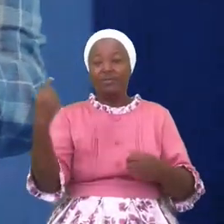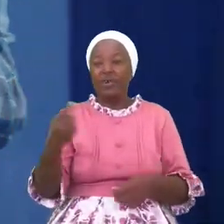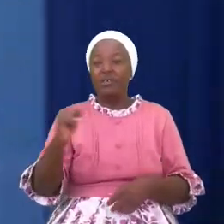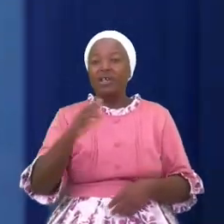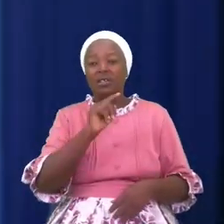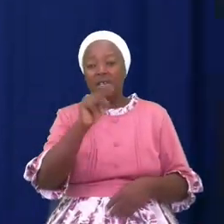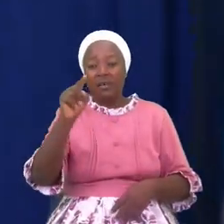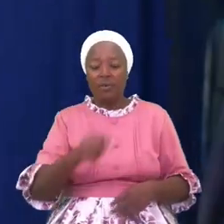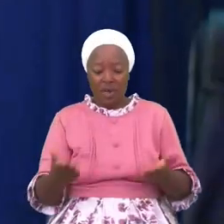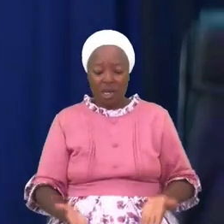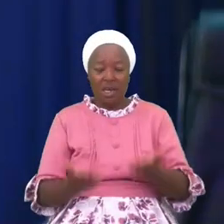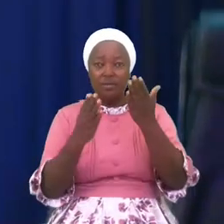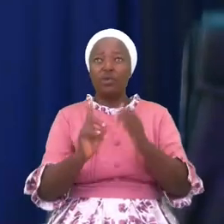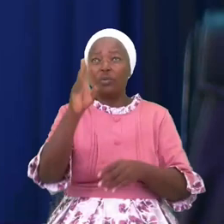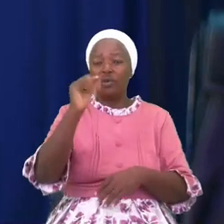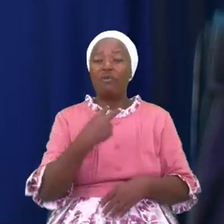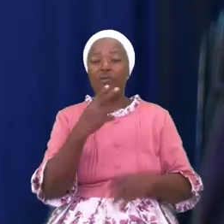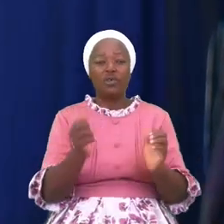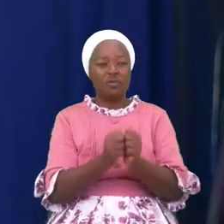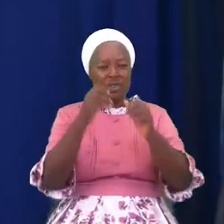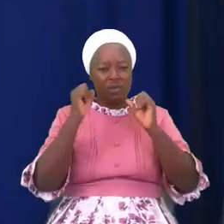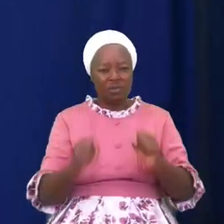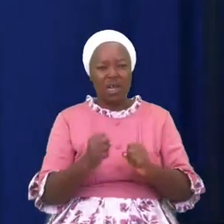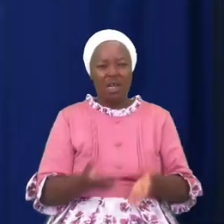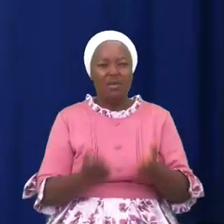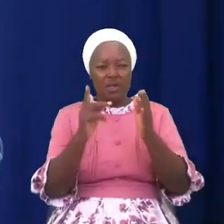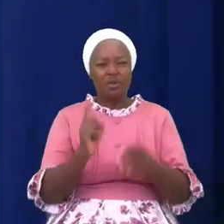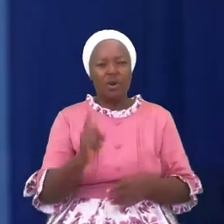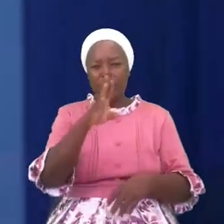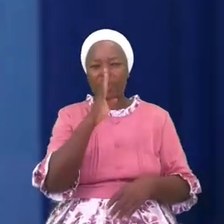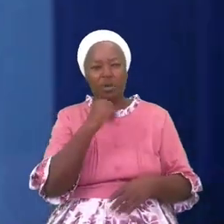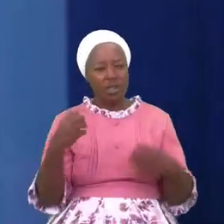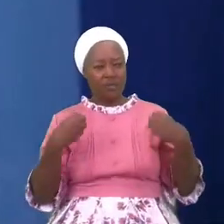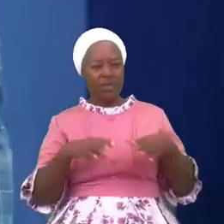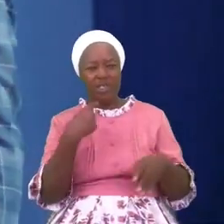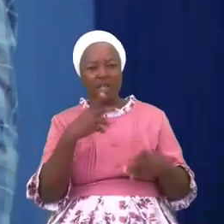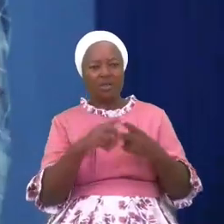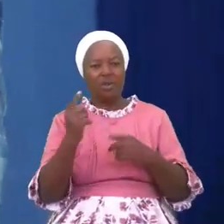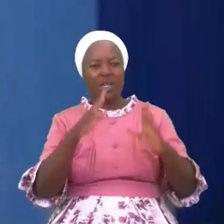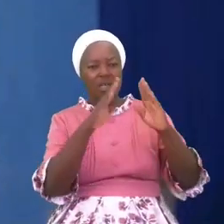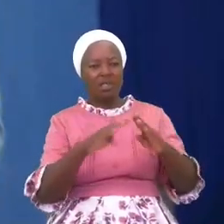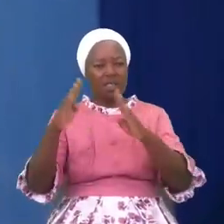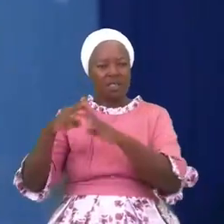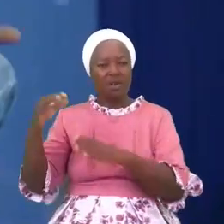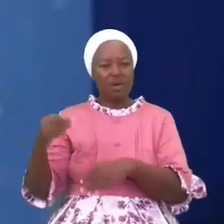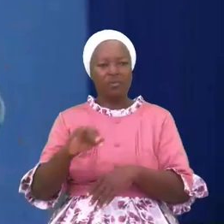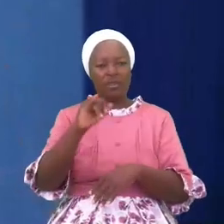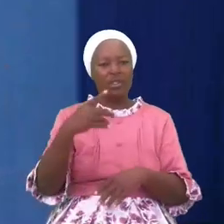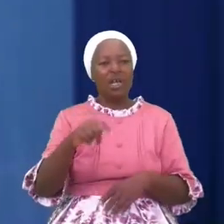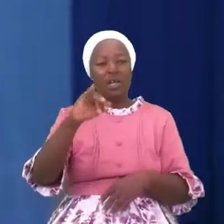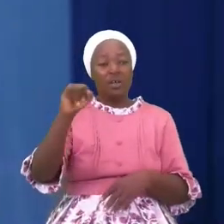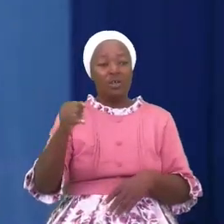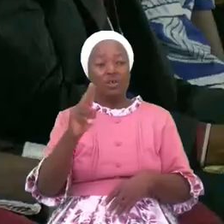not afraid. Say to the cities of Judah, behold thy God. Look at